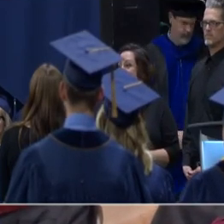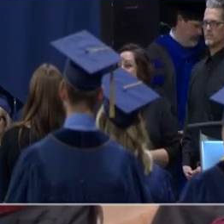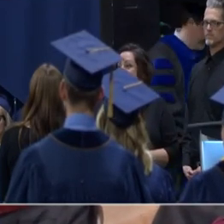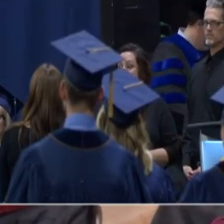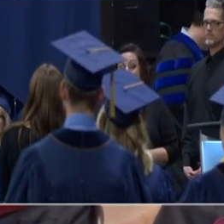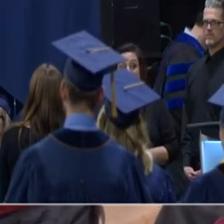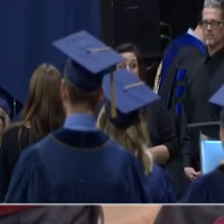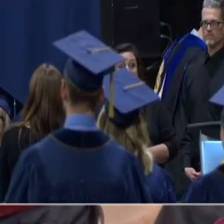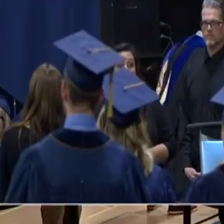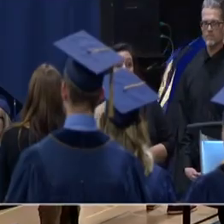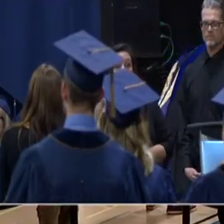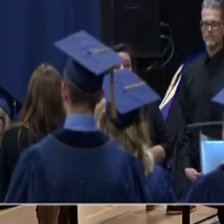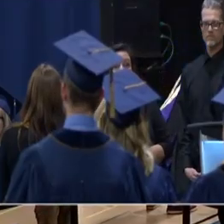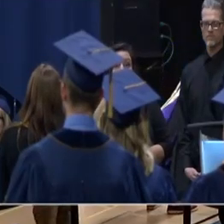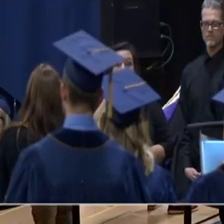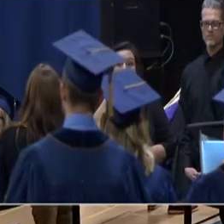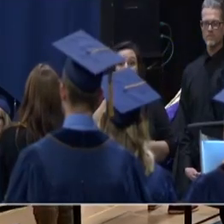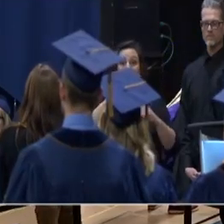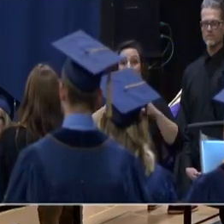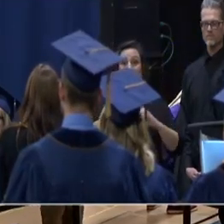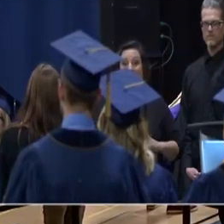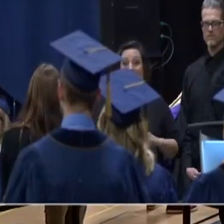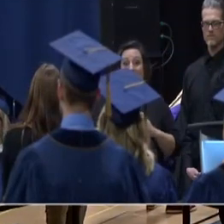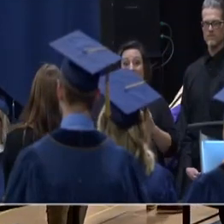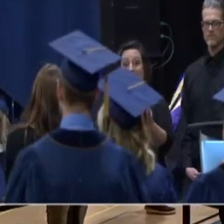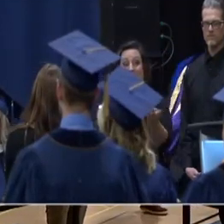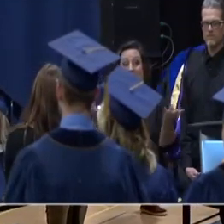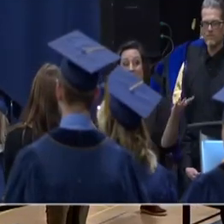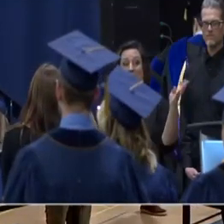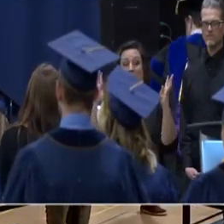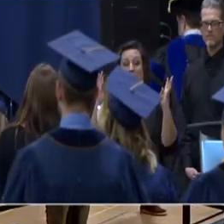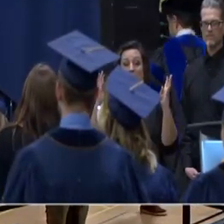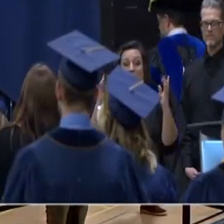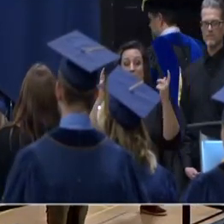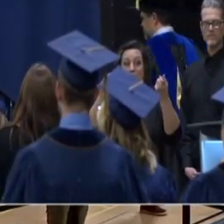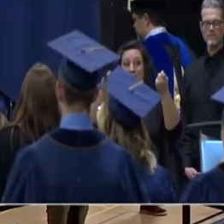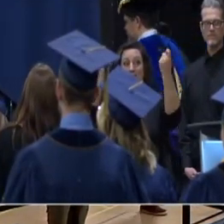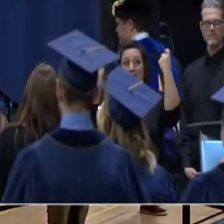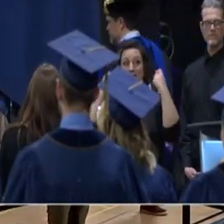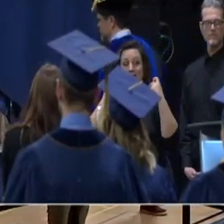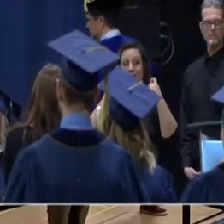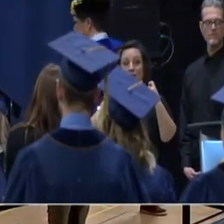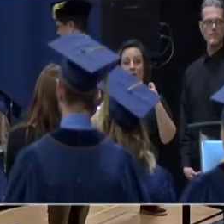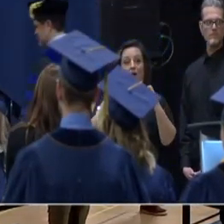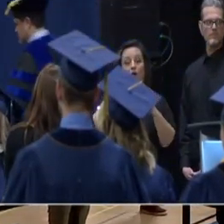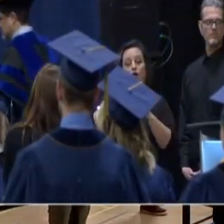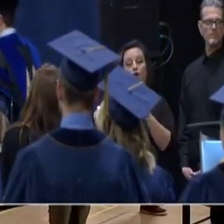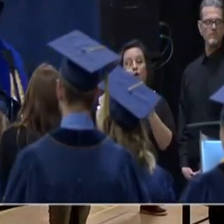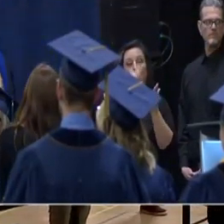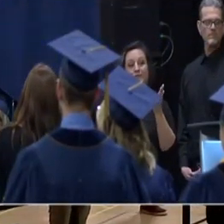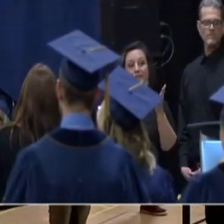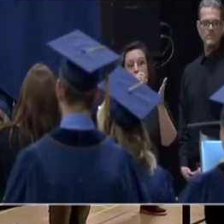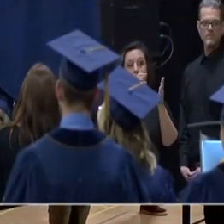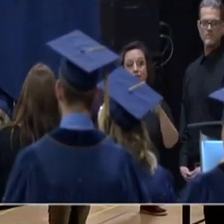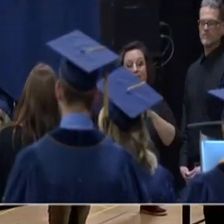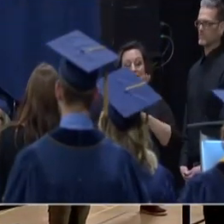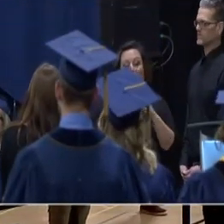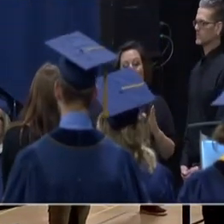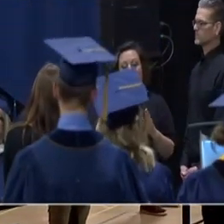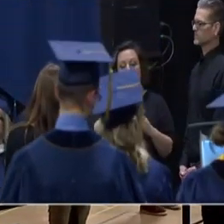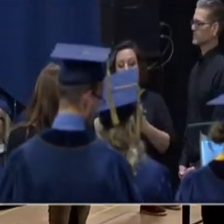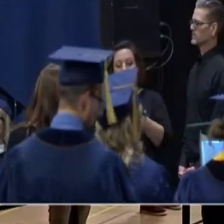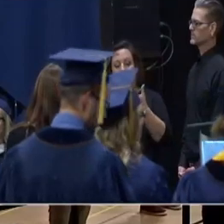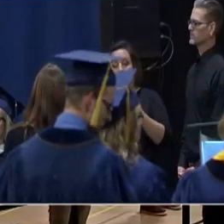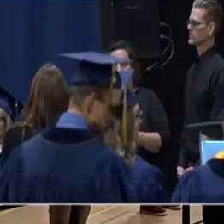Will the doctoral degree candidates please come forward to be hooded by your research advisors and college deans?